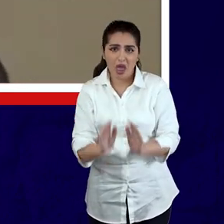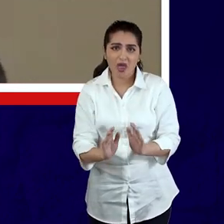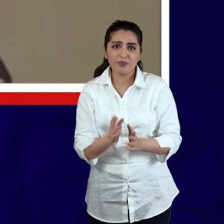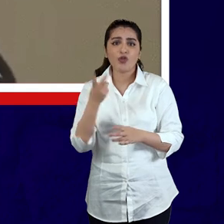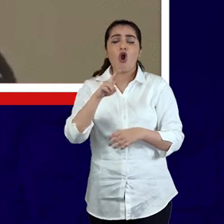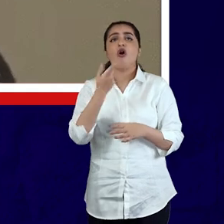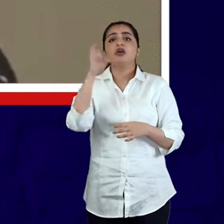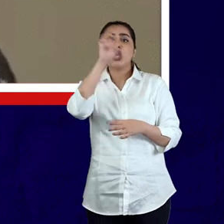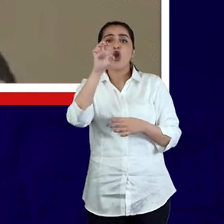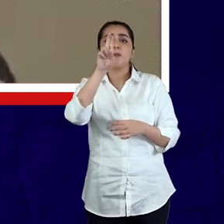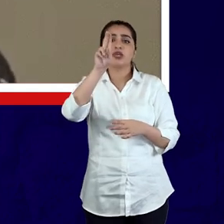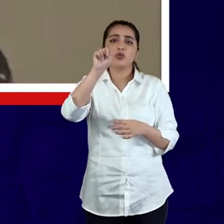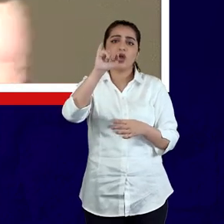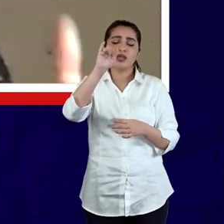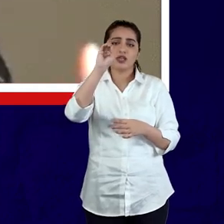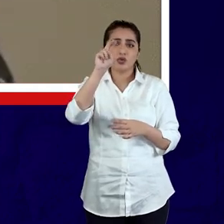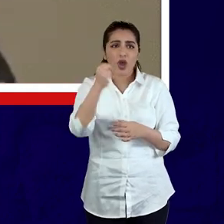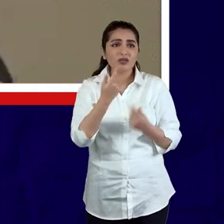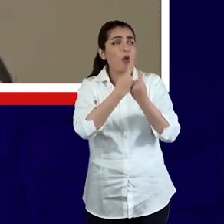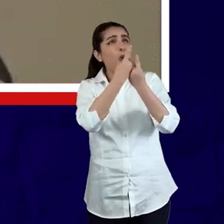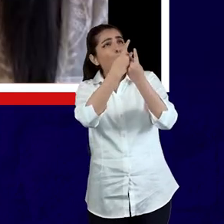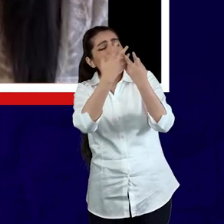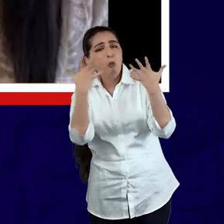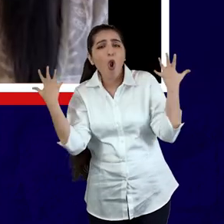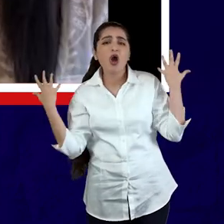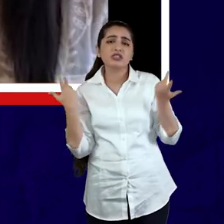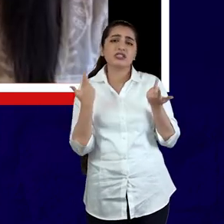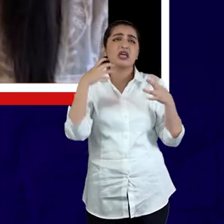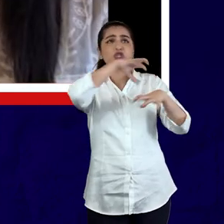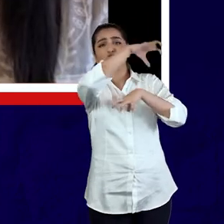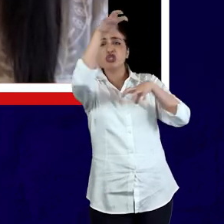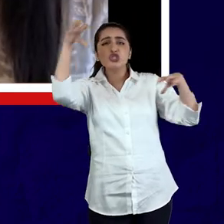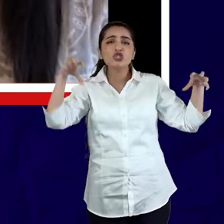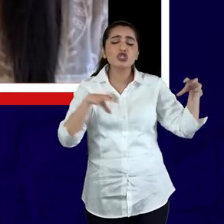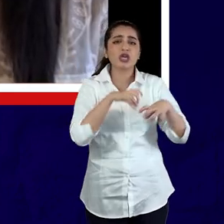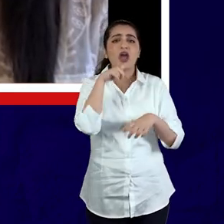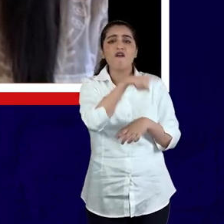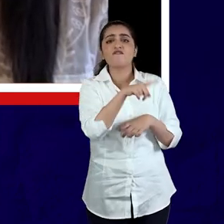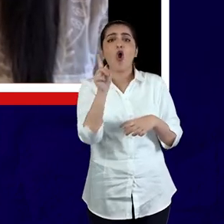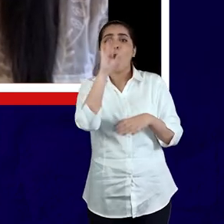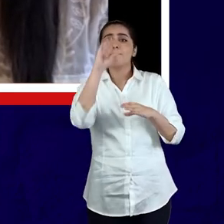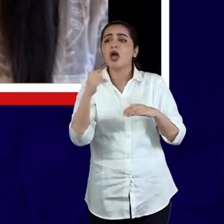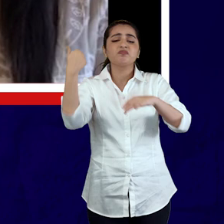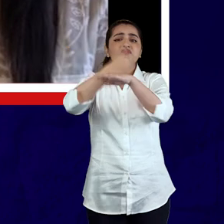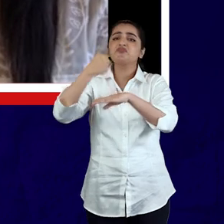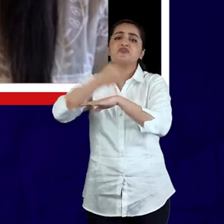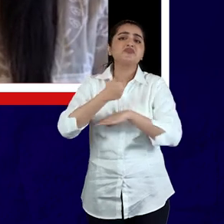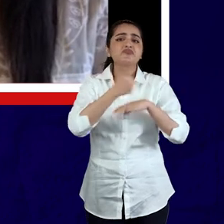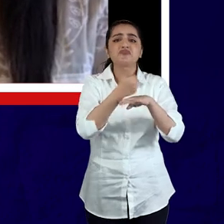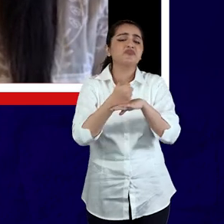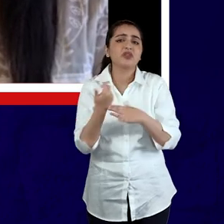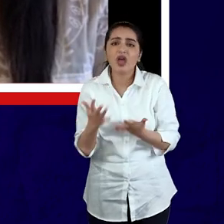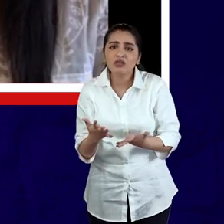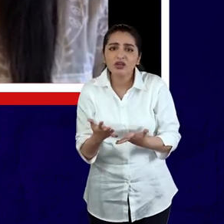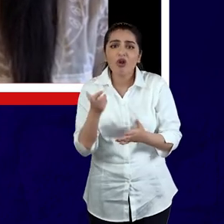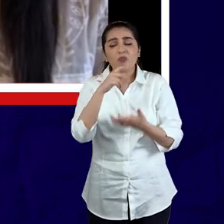European Union, and there's so many aid giving agencies, and they're not employing young people to go in